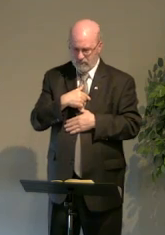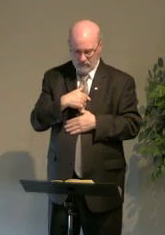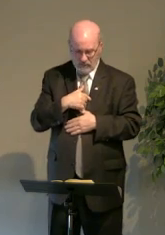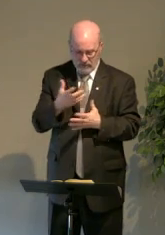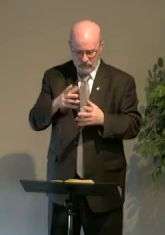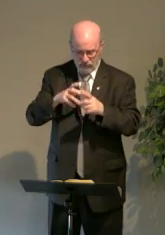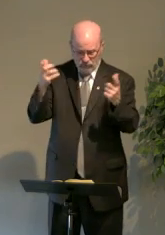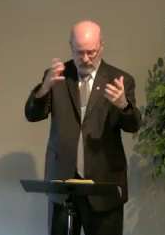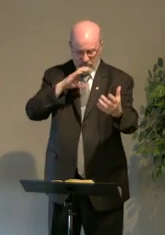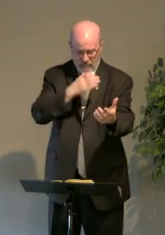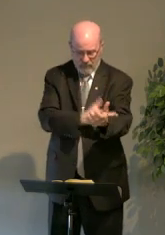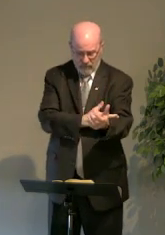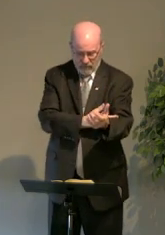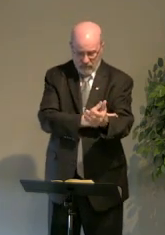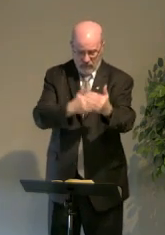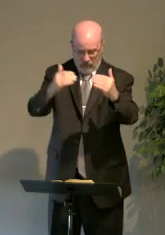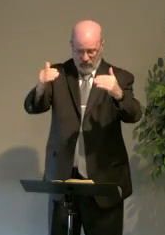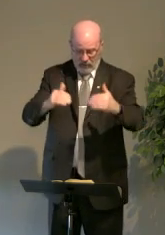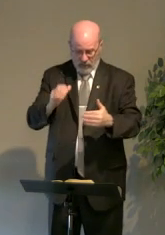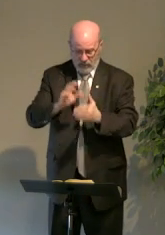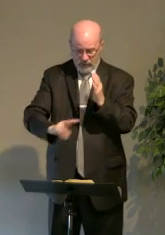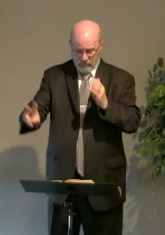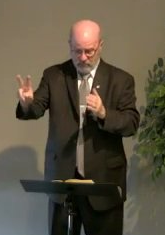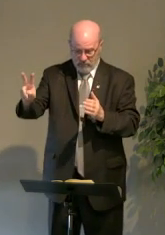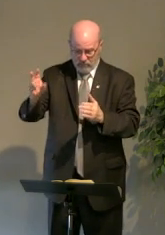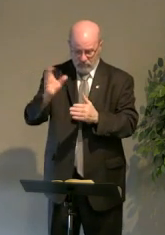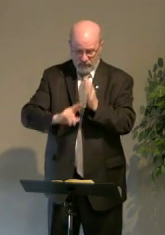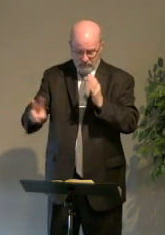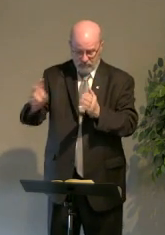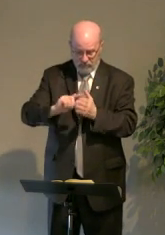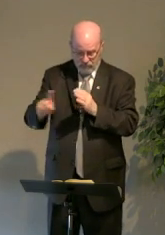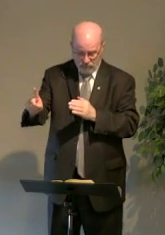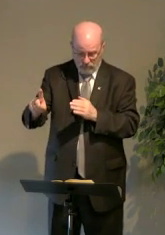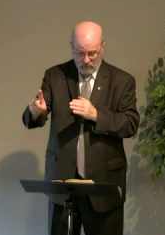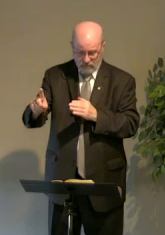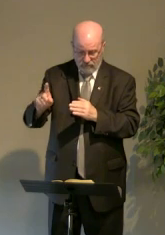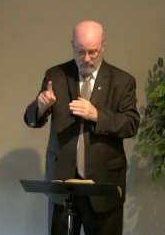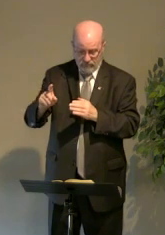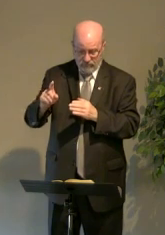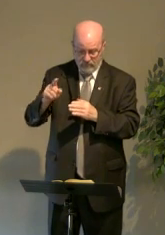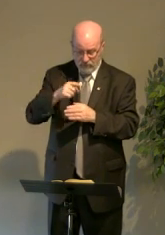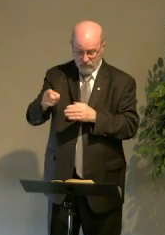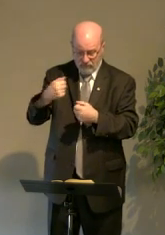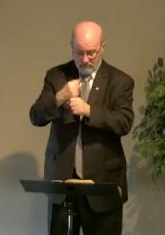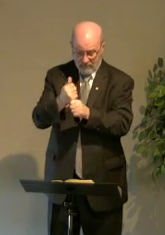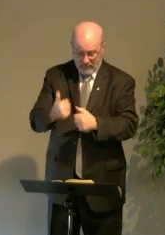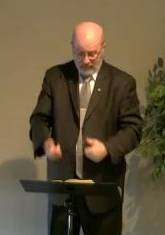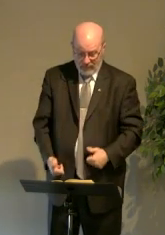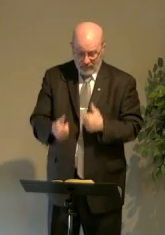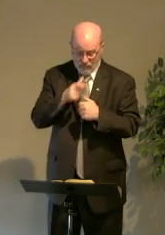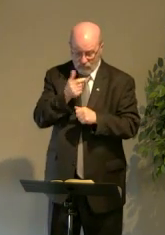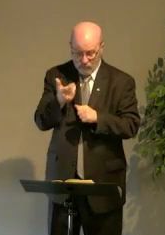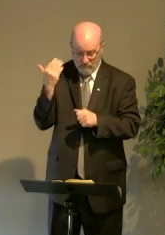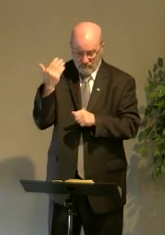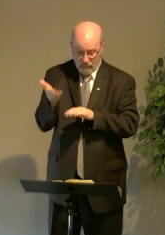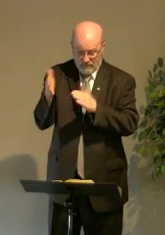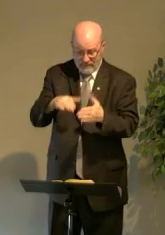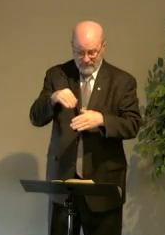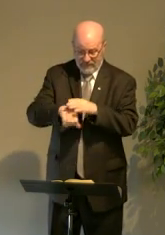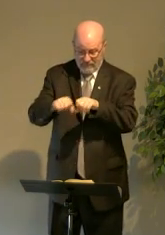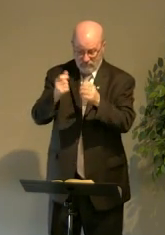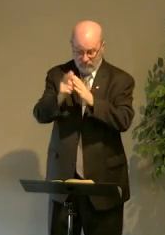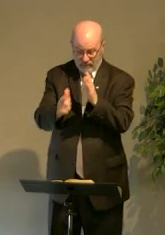this great power that he talks about. So look at chapter 2, verse 1. "And you hath he quickened who were